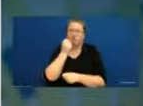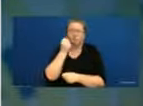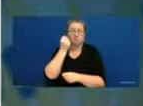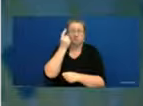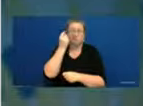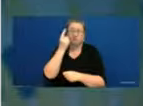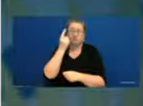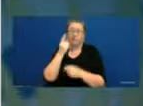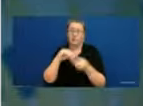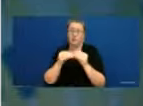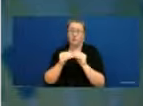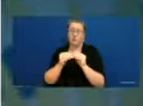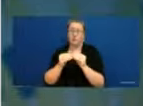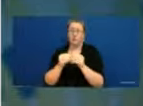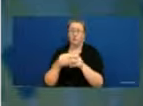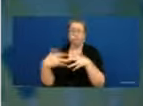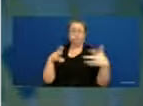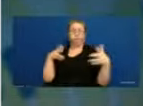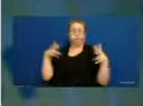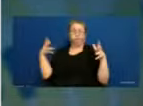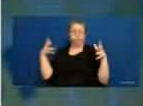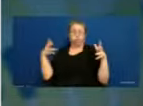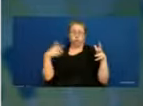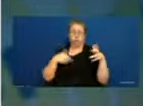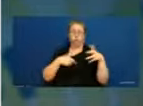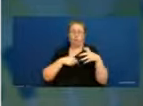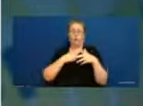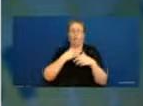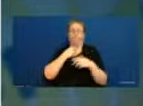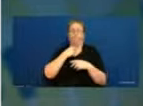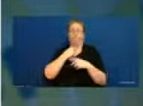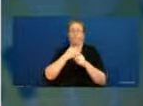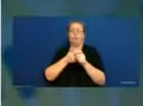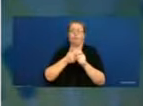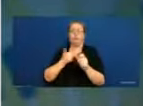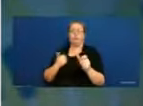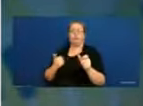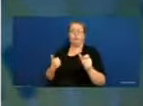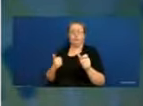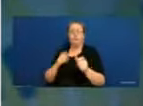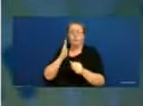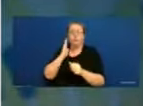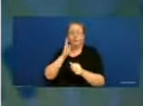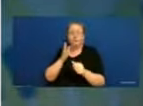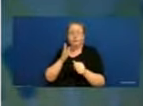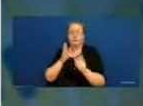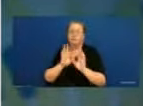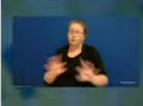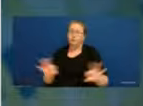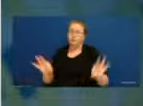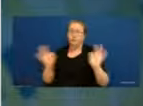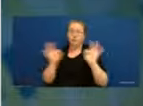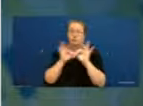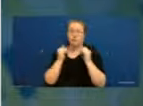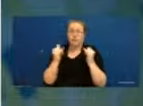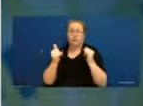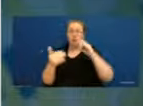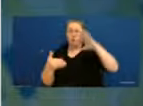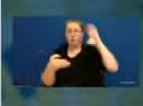those, we're reaching our limits. And that is why we need to take measures now to reduce those